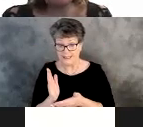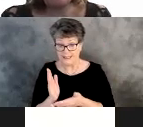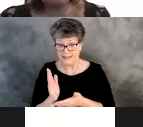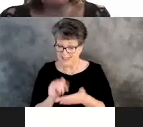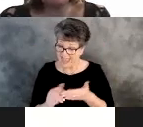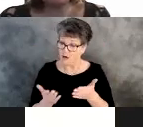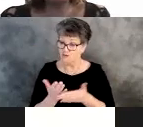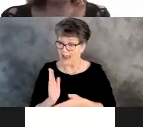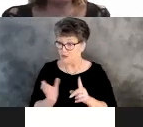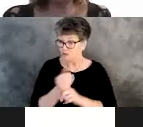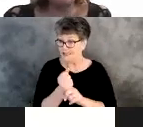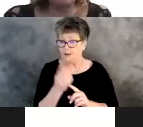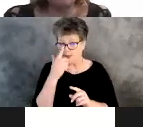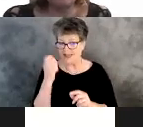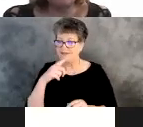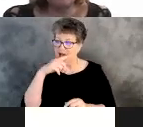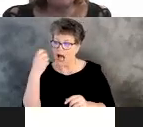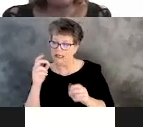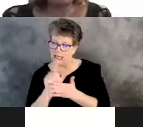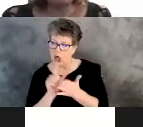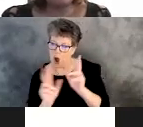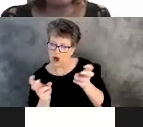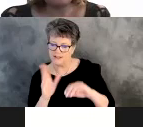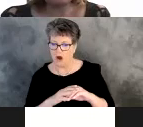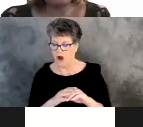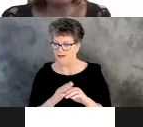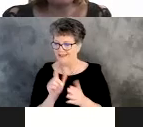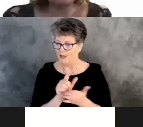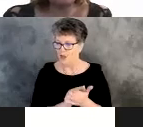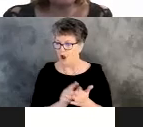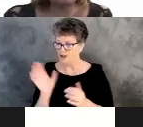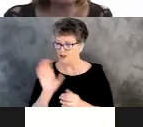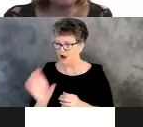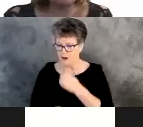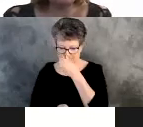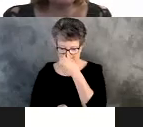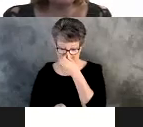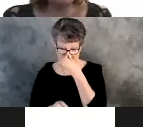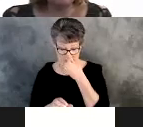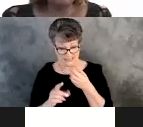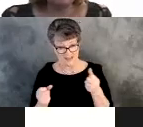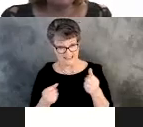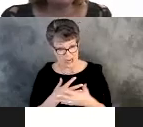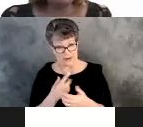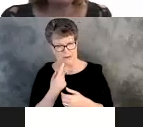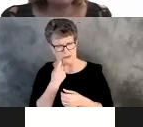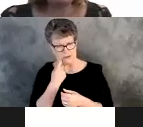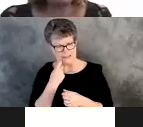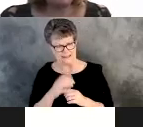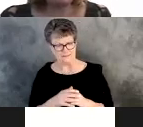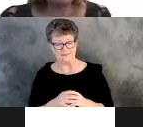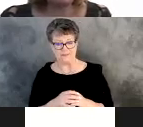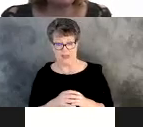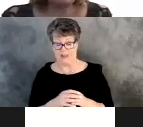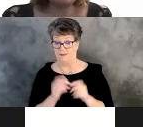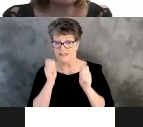to arrest him because of the ugly laws that were on the books. And it's really scary that it wasn't that long ago that we still had those. And I wouldn't be surprised if there may